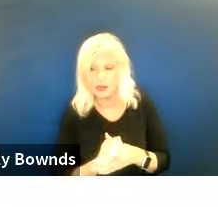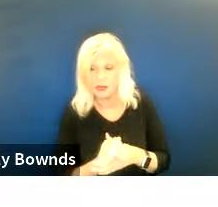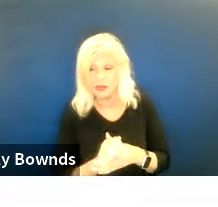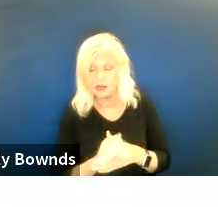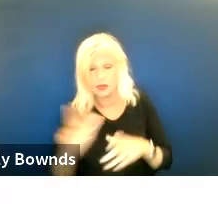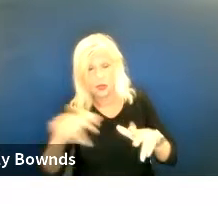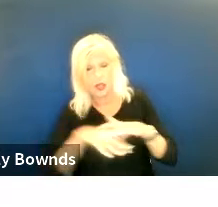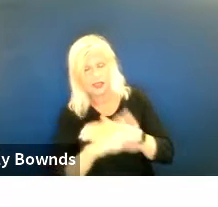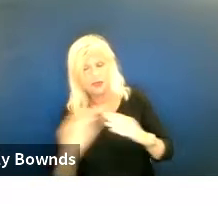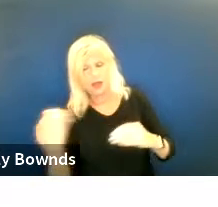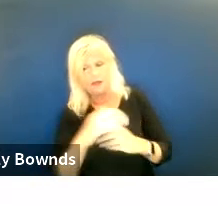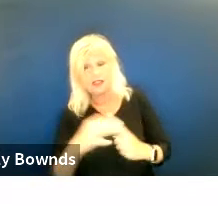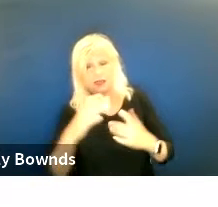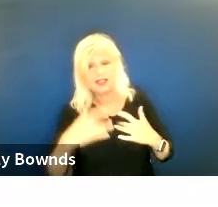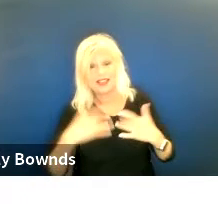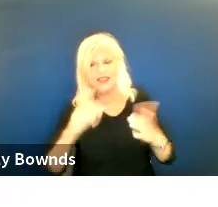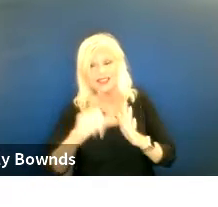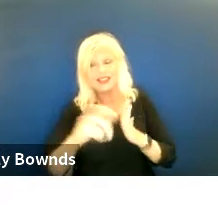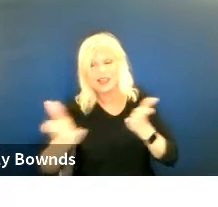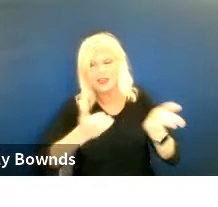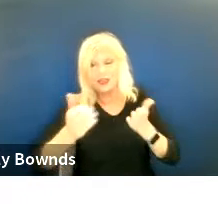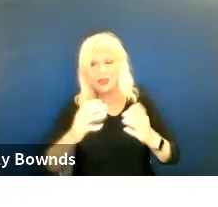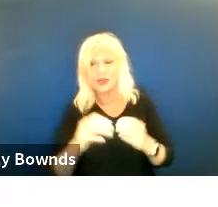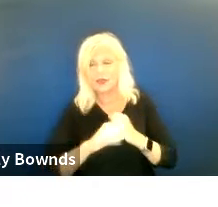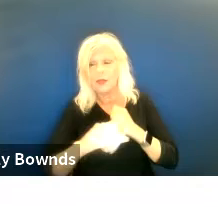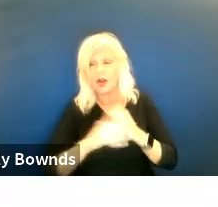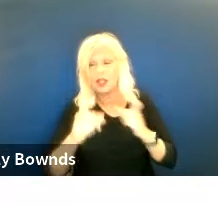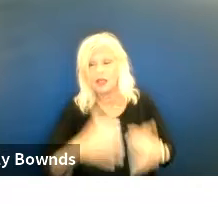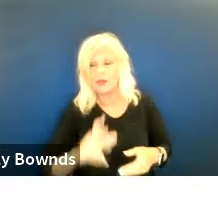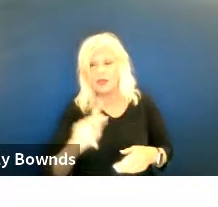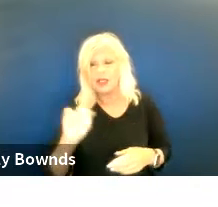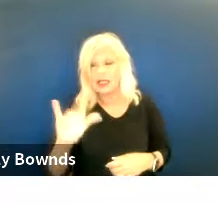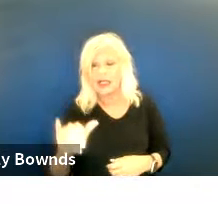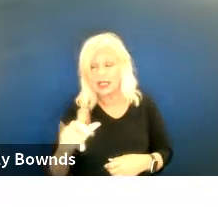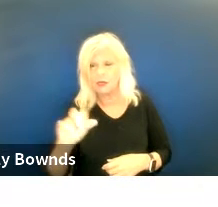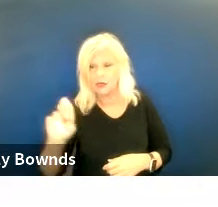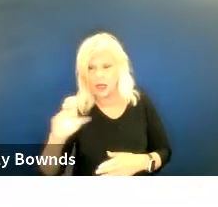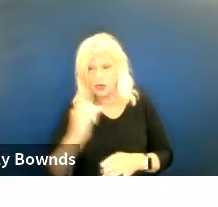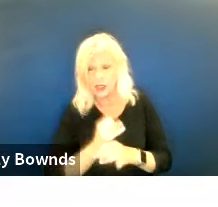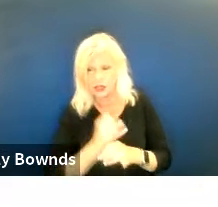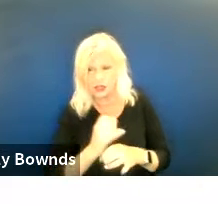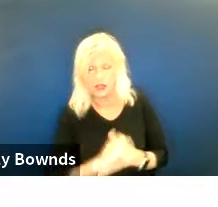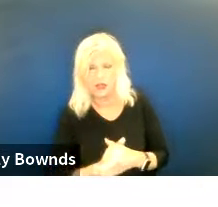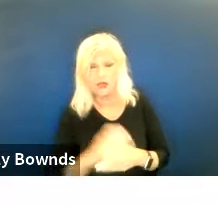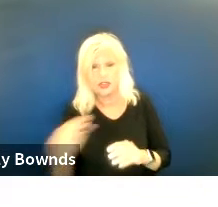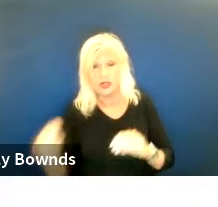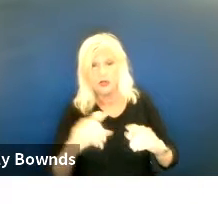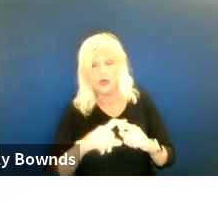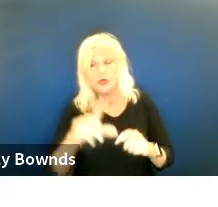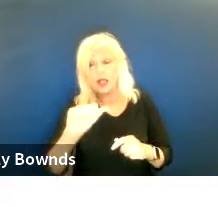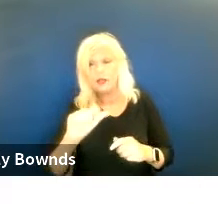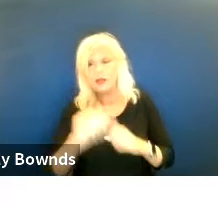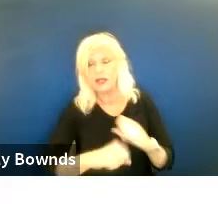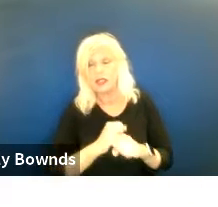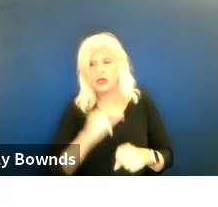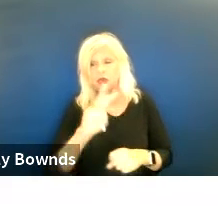of Special Events and later served as a marketing manager for the Kennedy Krieger Institute. Ms. Allred moved to Alabama in 2000 and